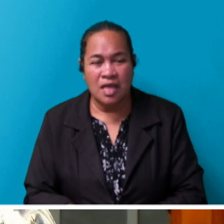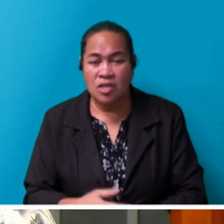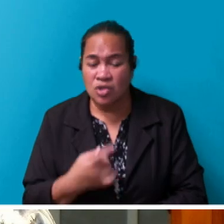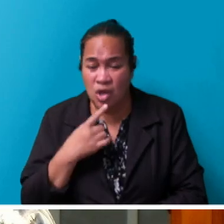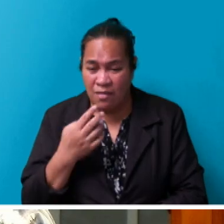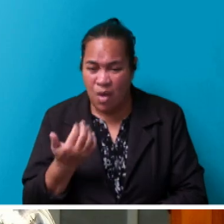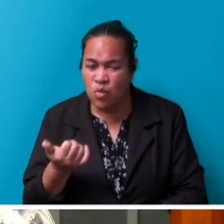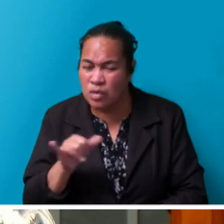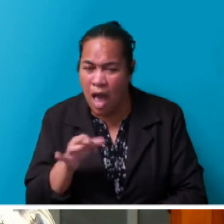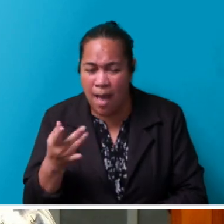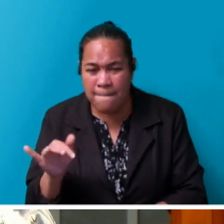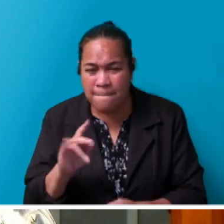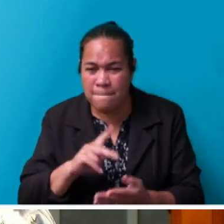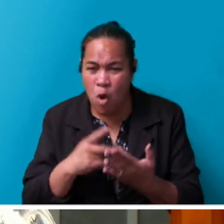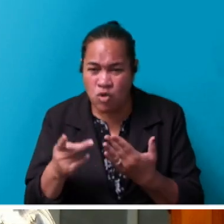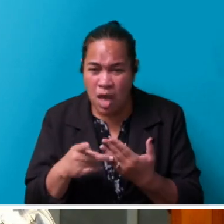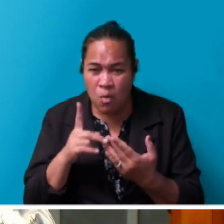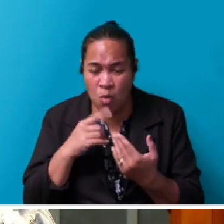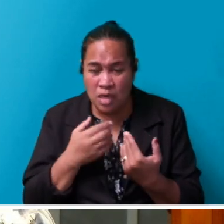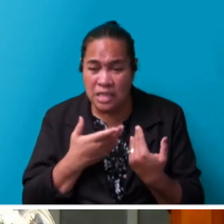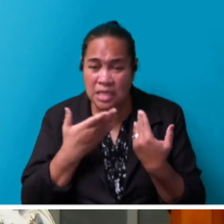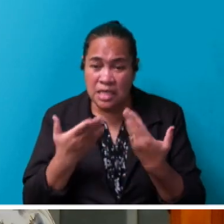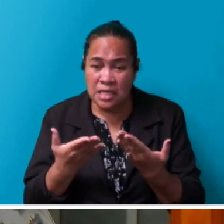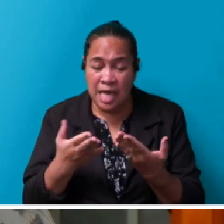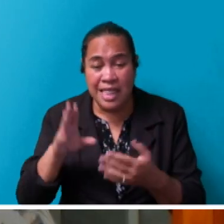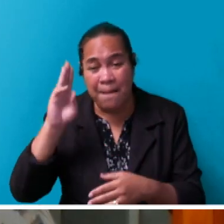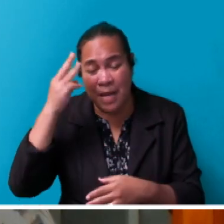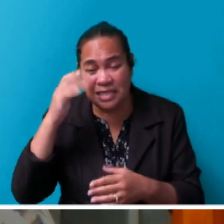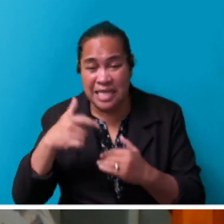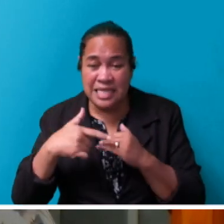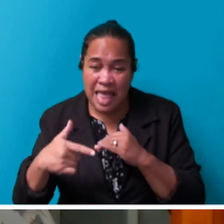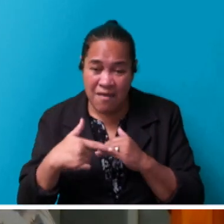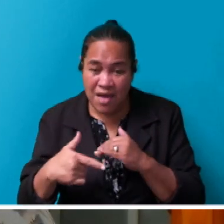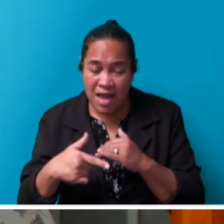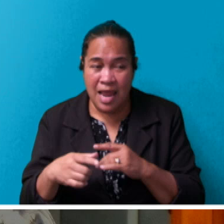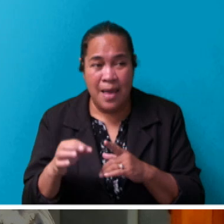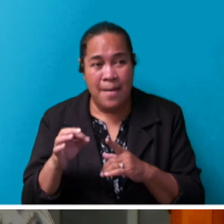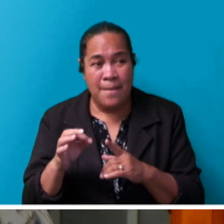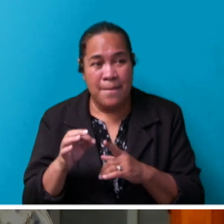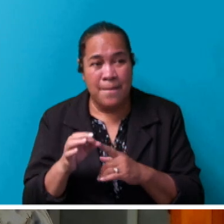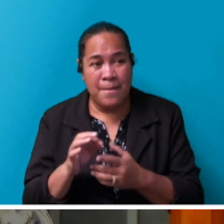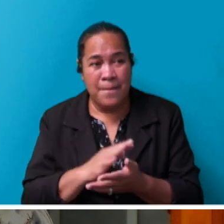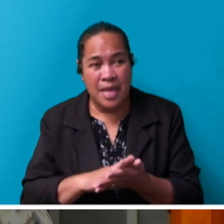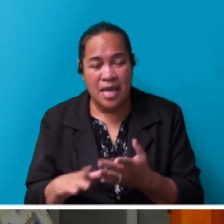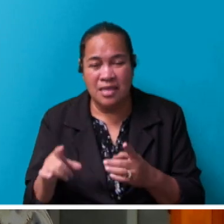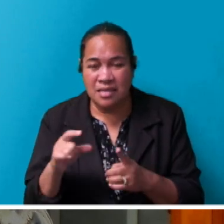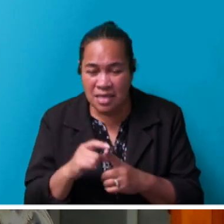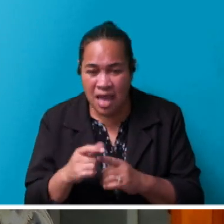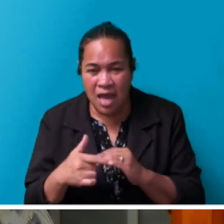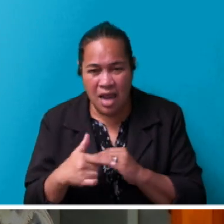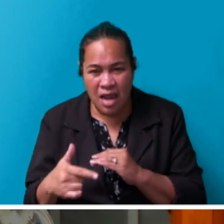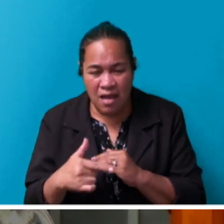programs that are given at the master's level, at the PhD level. We just